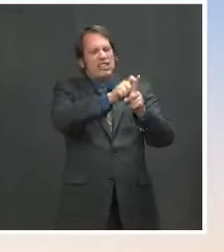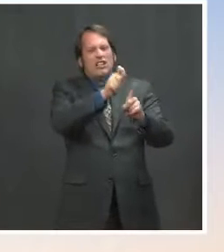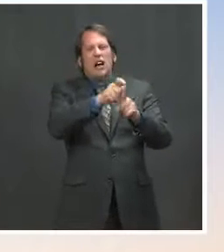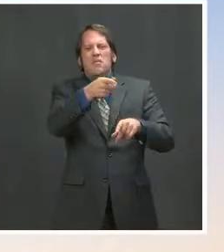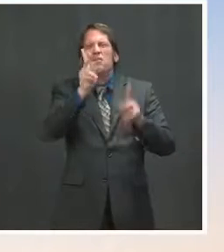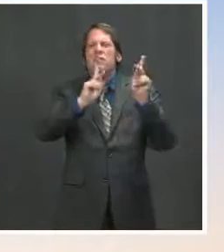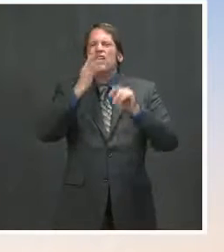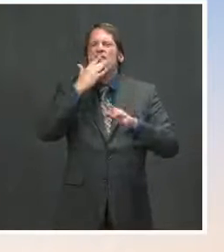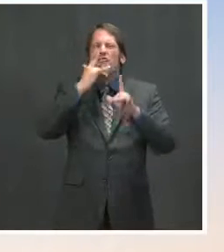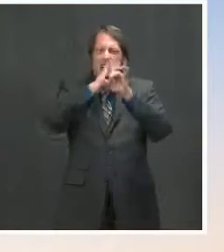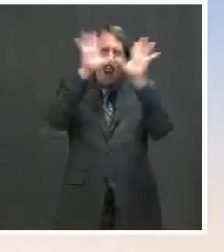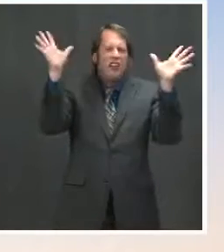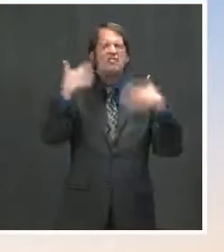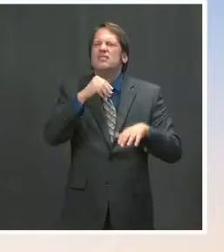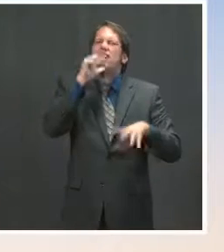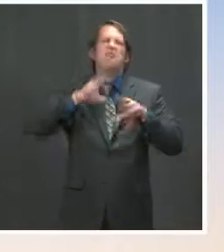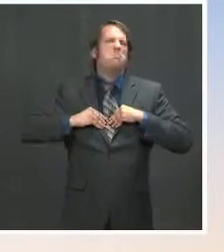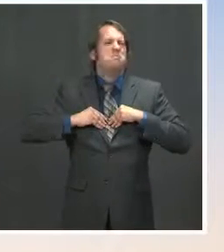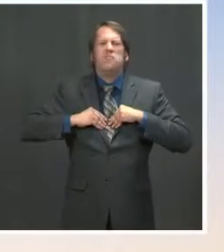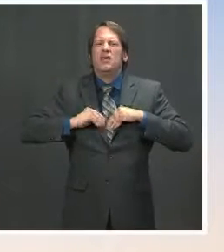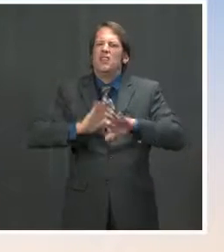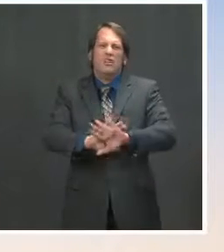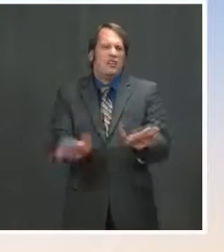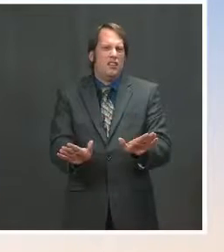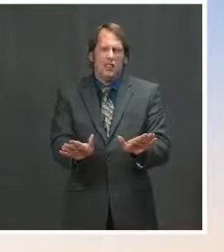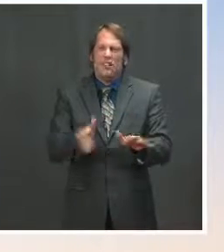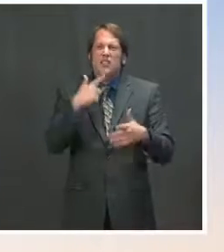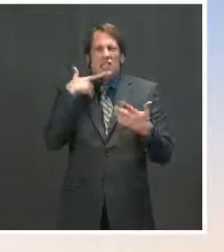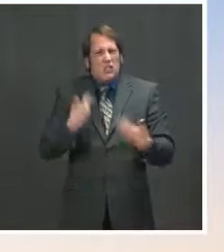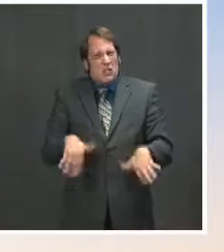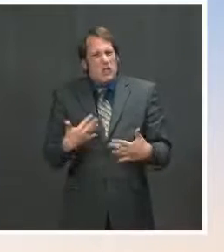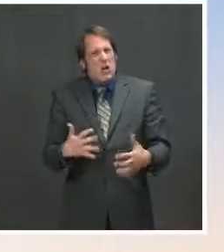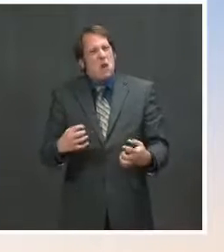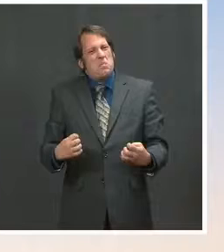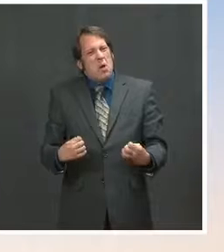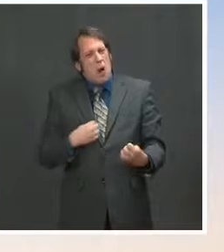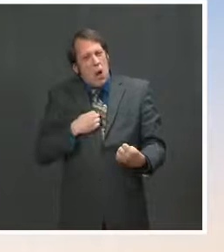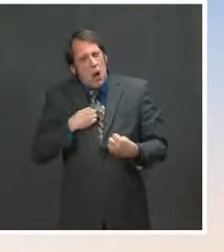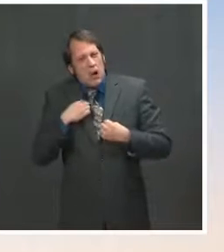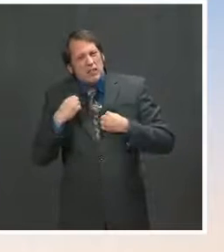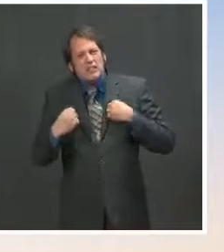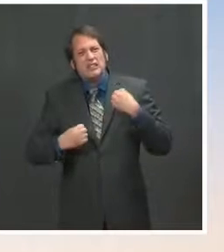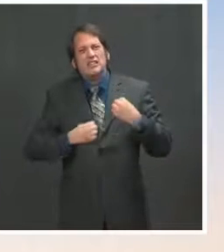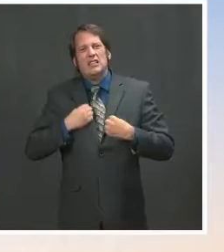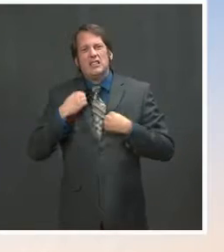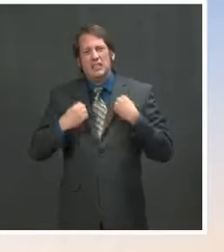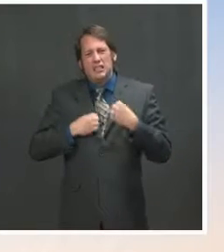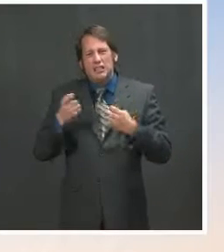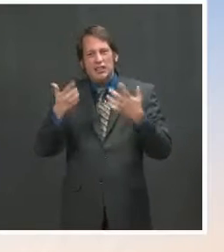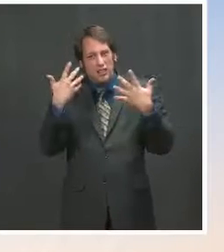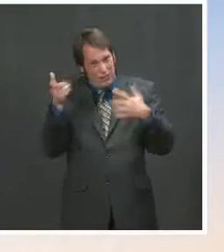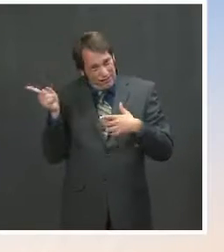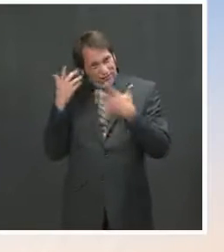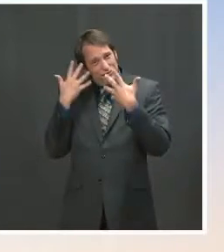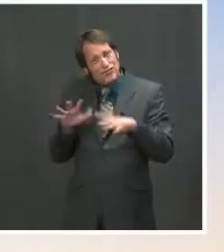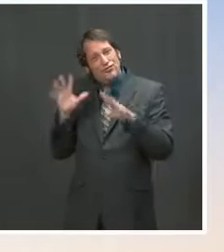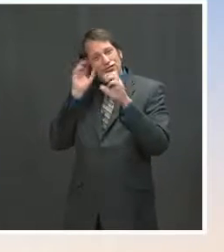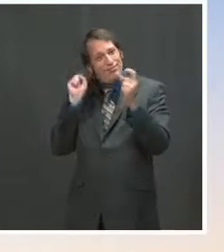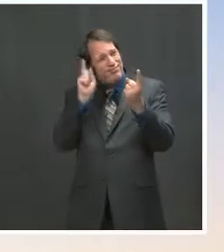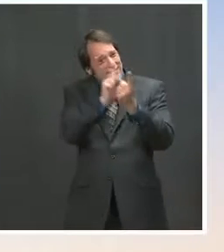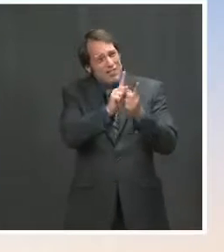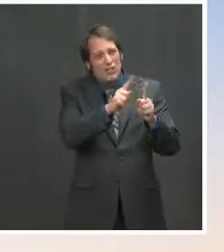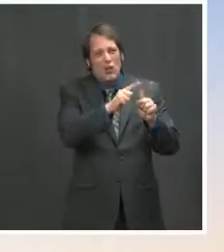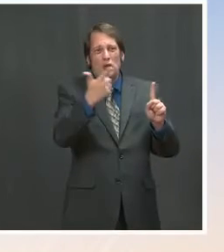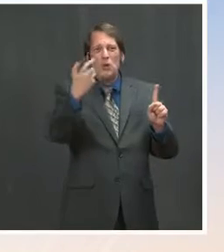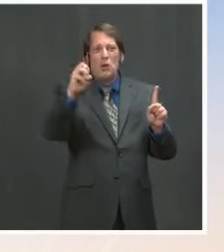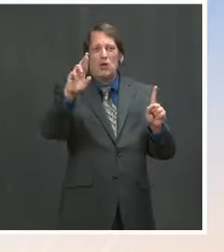quite emotional at times. As you know, he met with the Floyd family last year and has been closely following the trial, as we've been talking about, and is